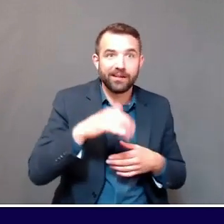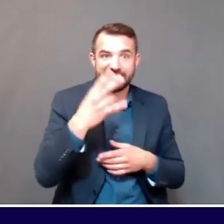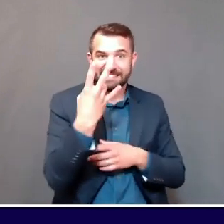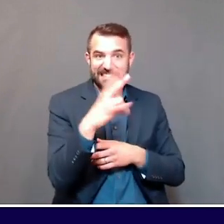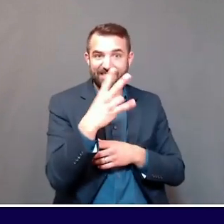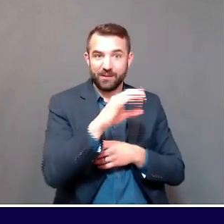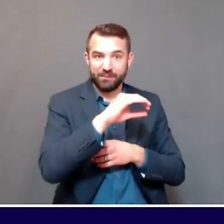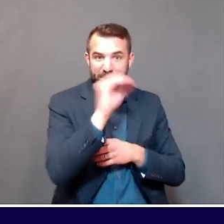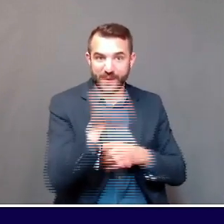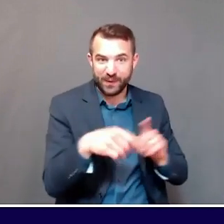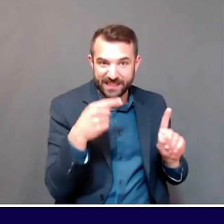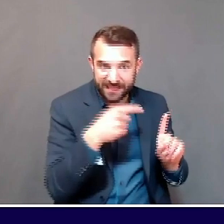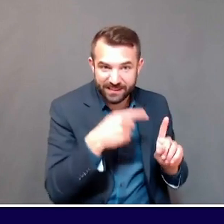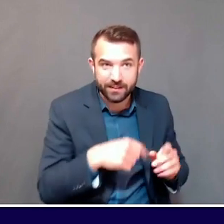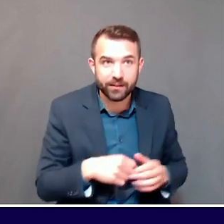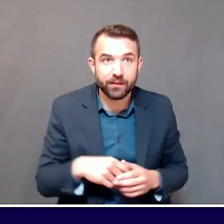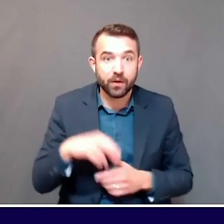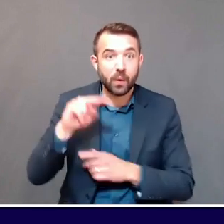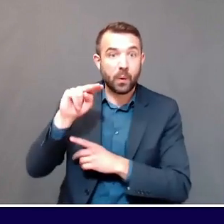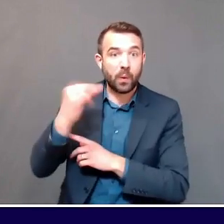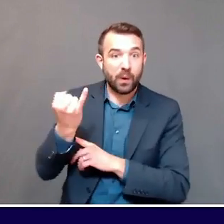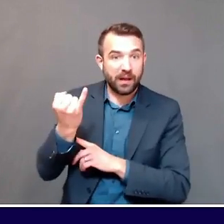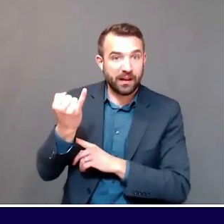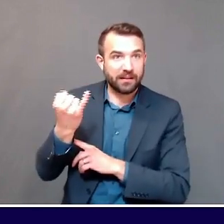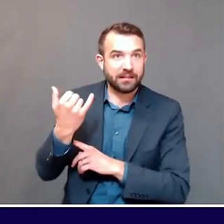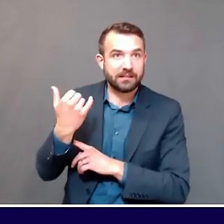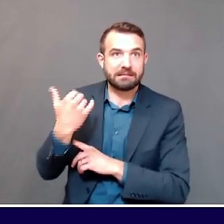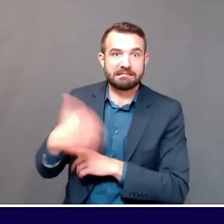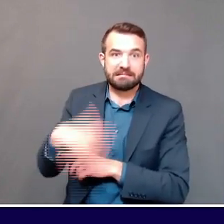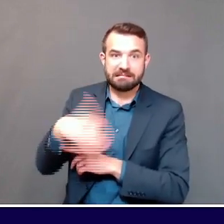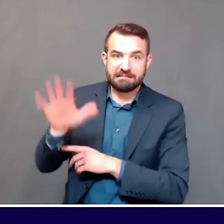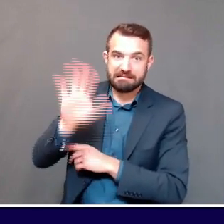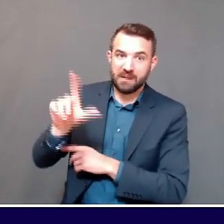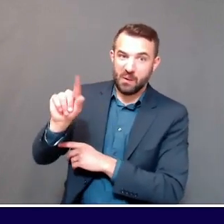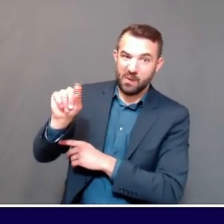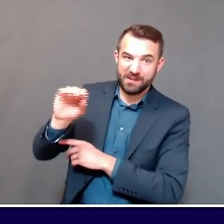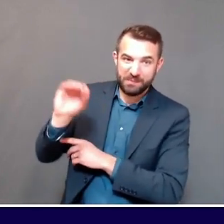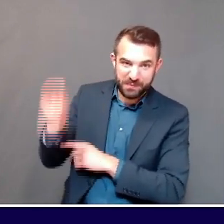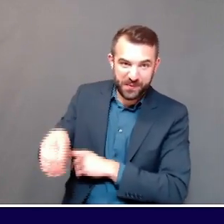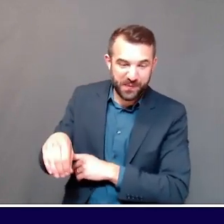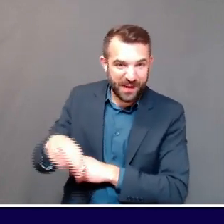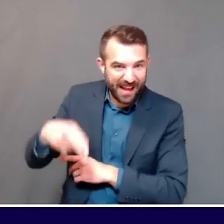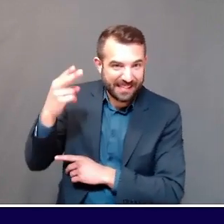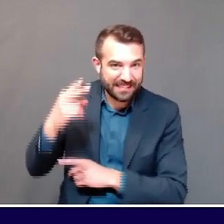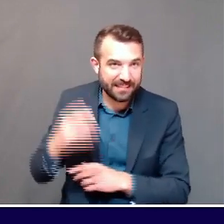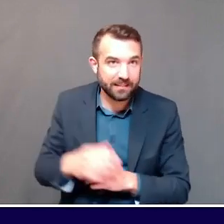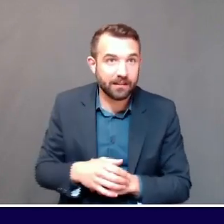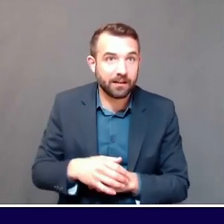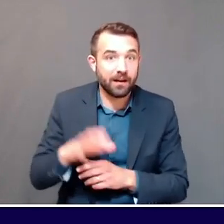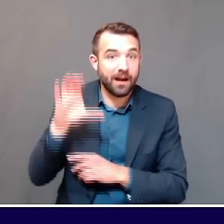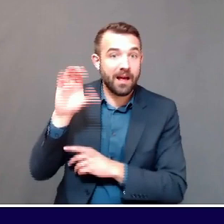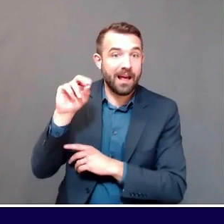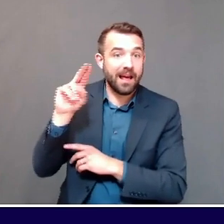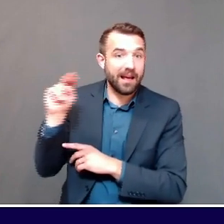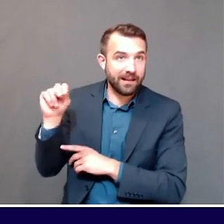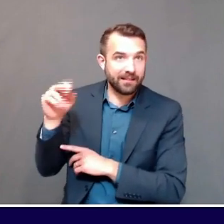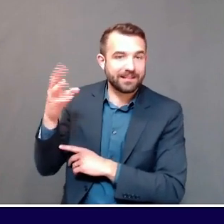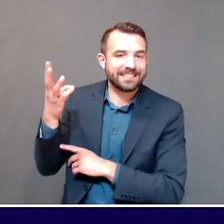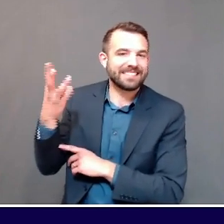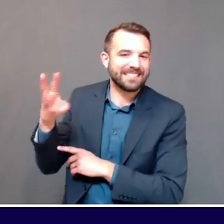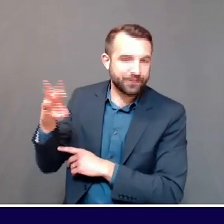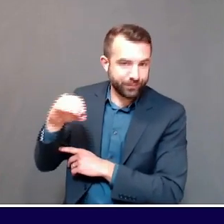17%, or New Jersey, where it remains at 20%, or Connecticut, which is at